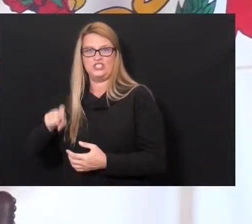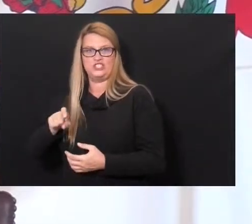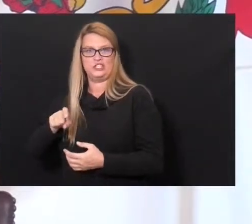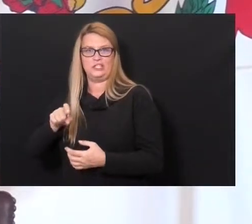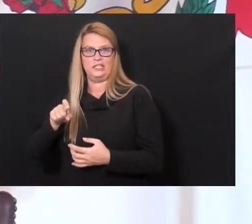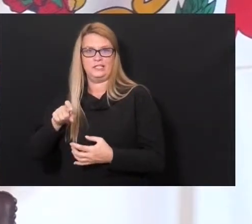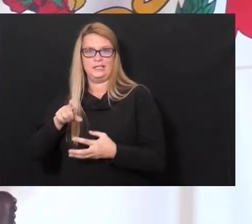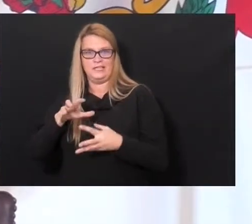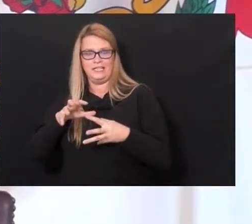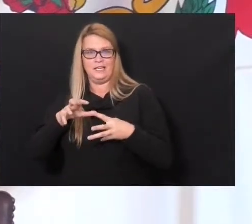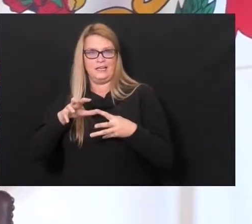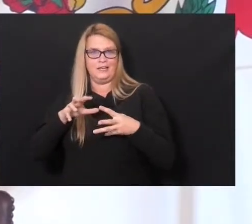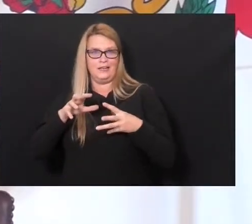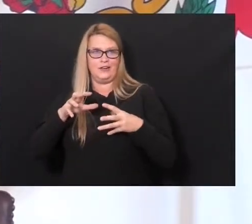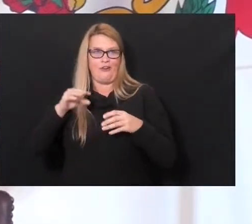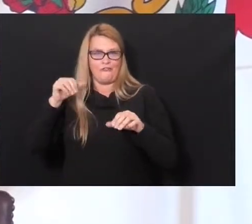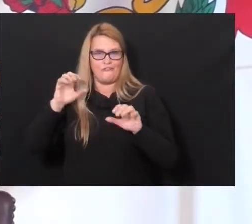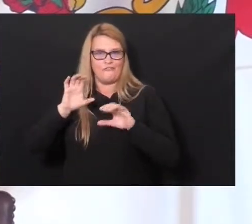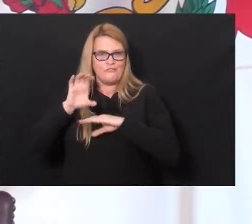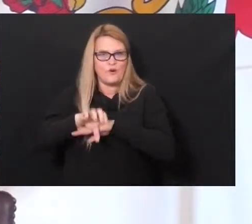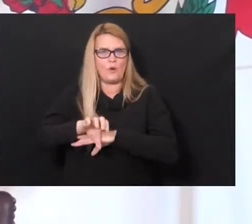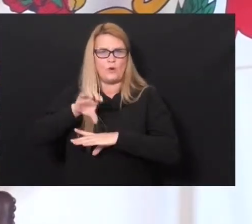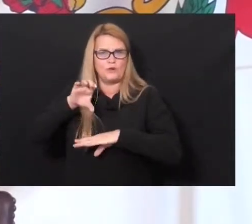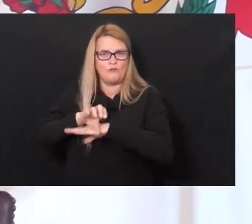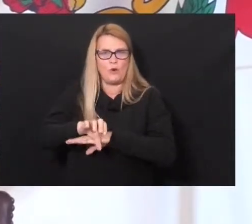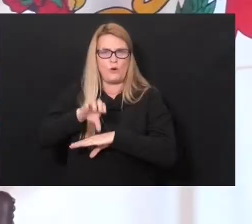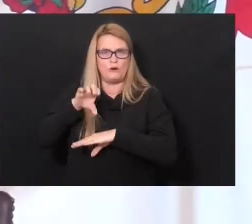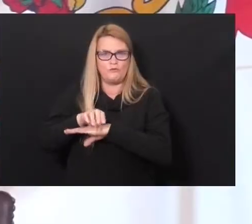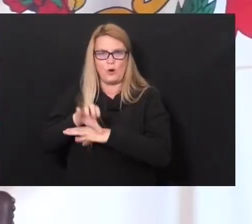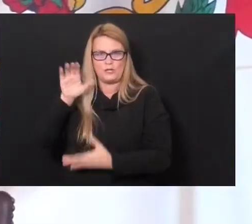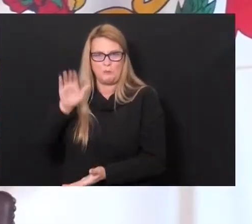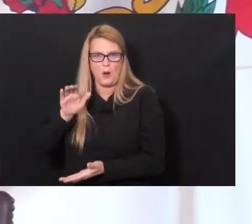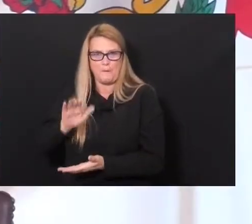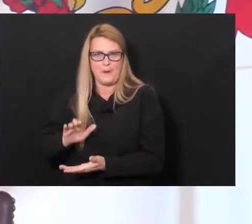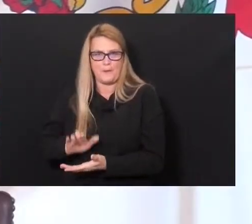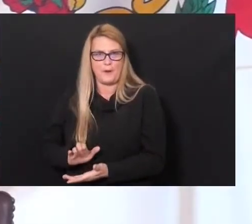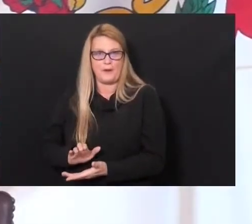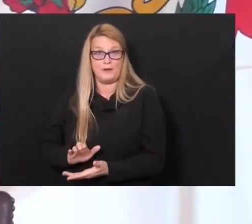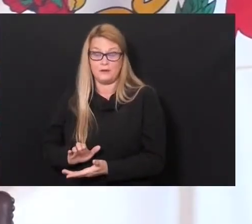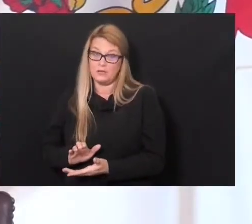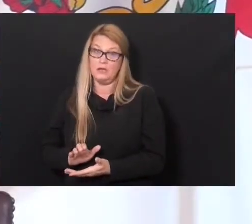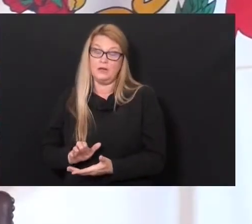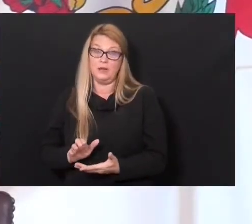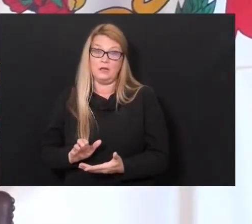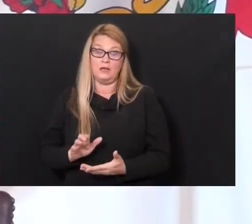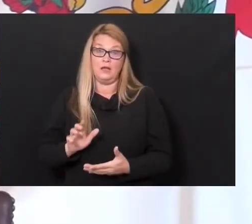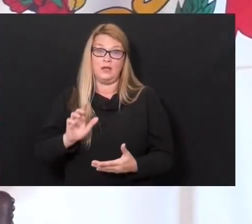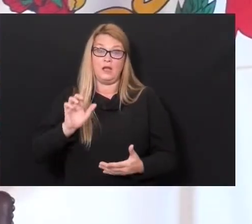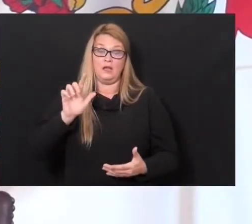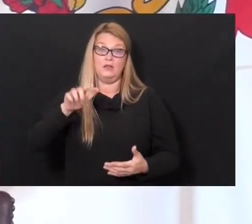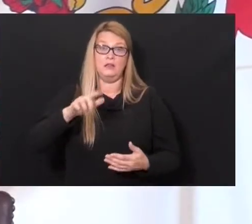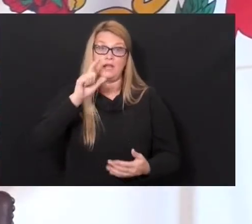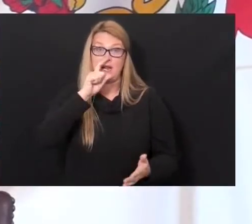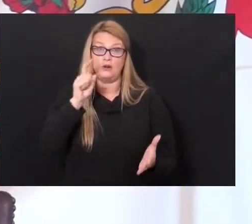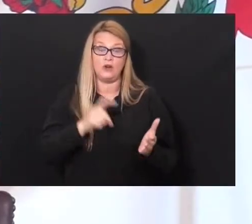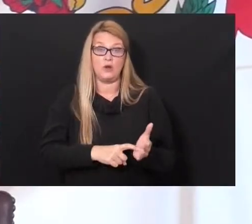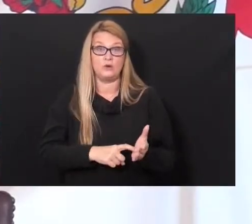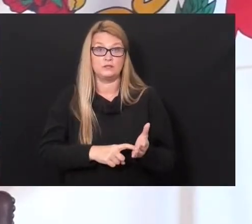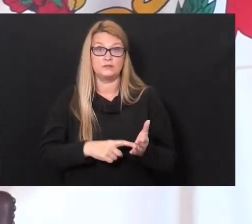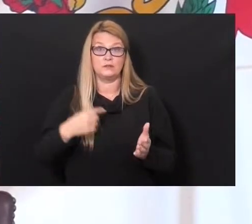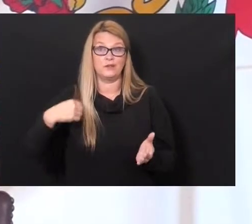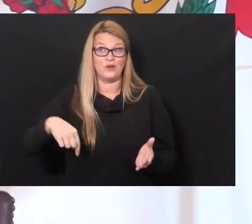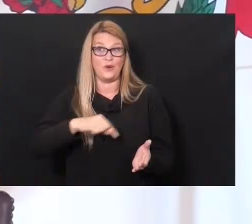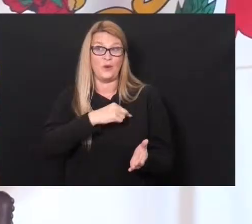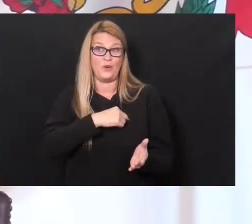squeeze, and get it down, and then all of a sudden realize that, we really